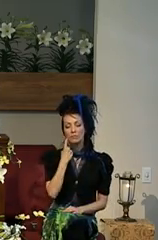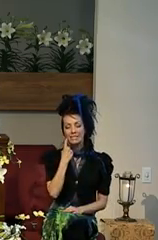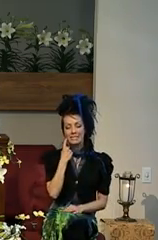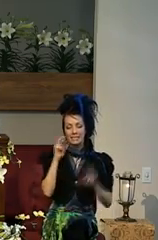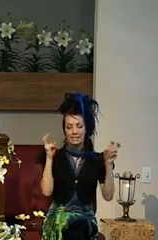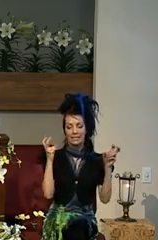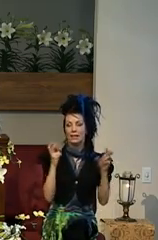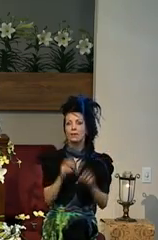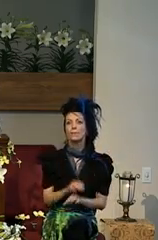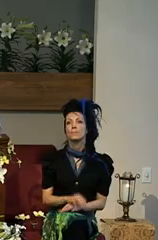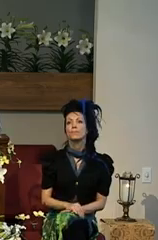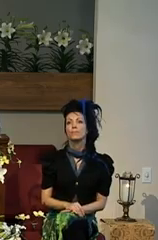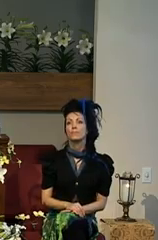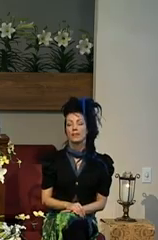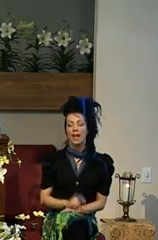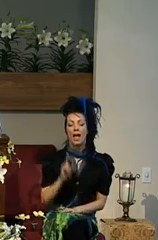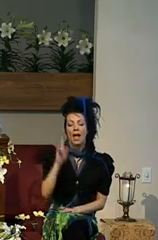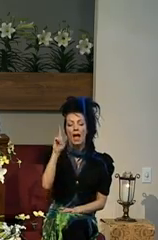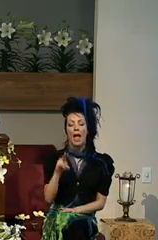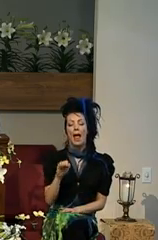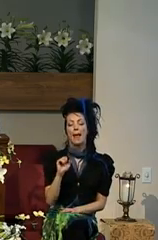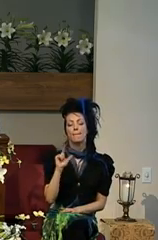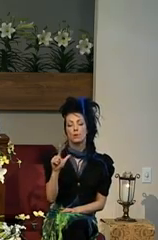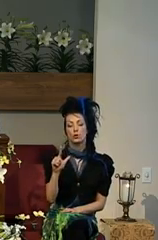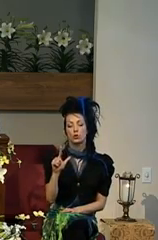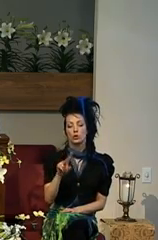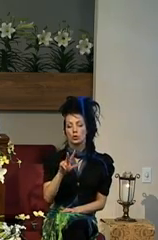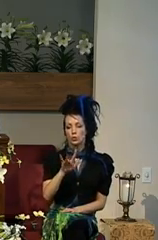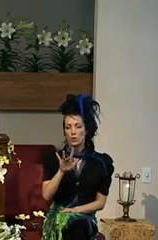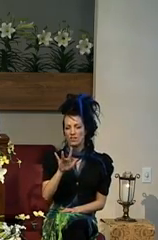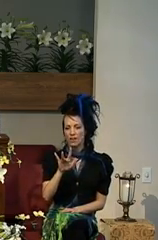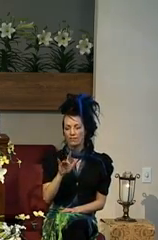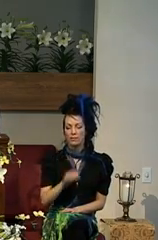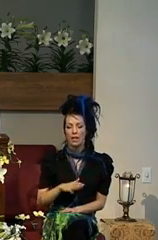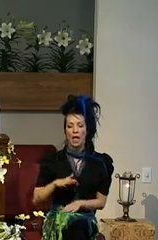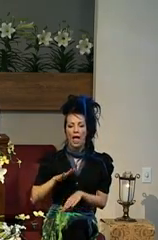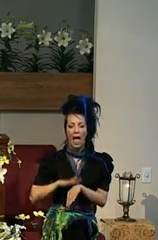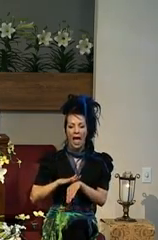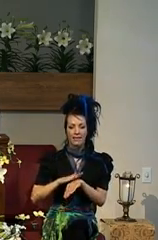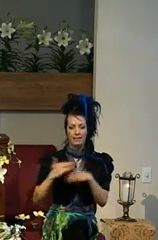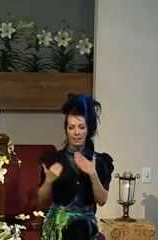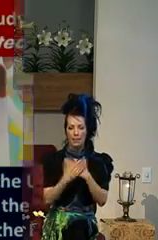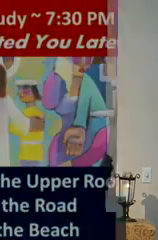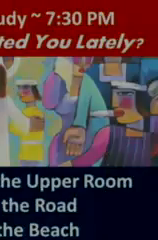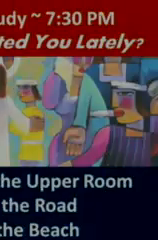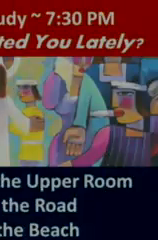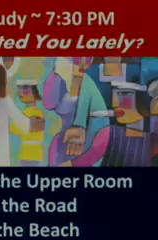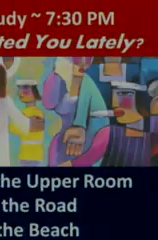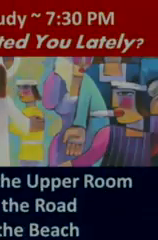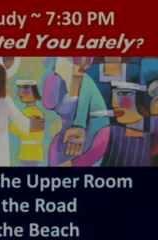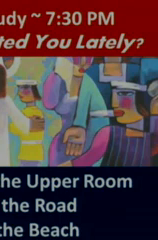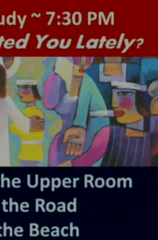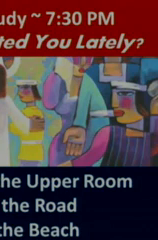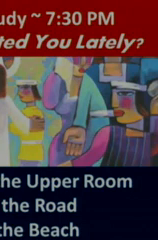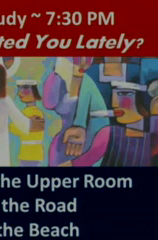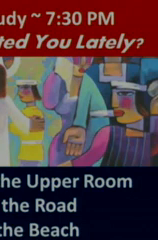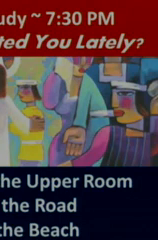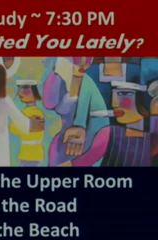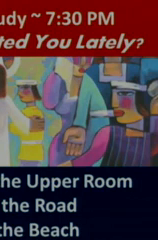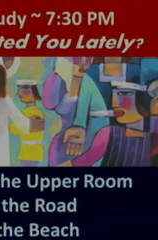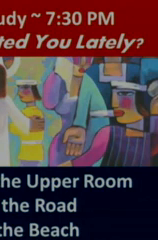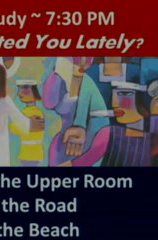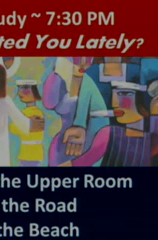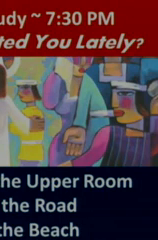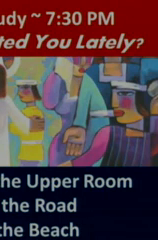18th on the road, and on April the 25th at the beach. Now, that's not where they're going to be located. They will be in the fellowship hall, but